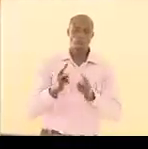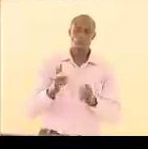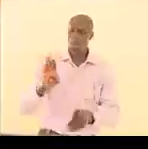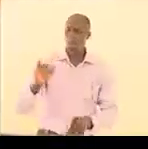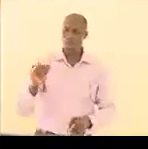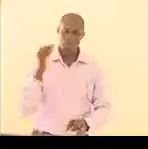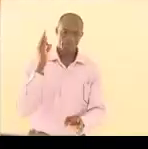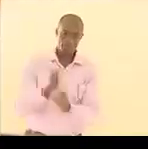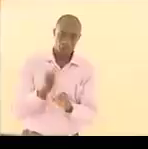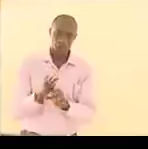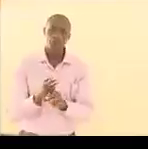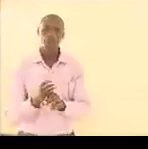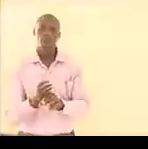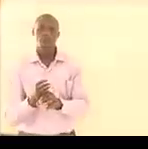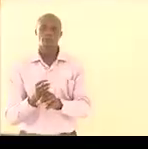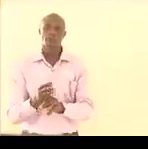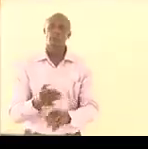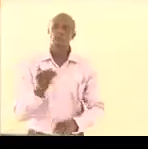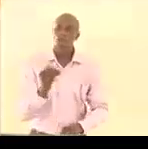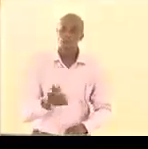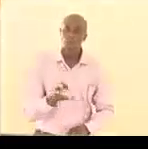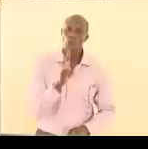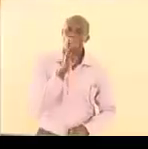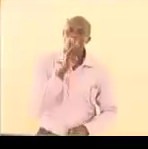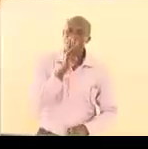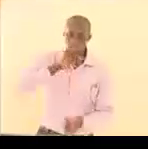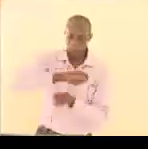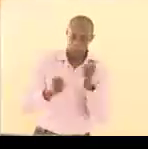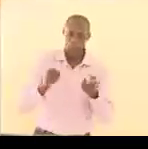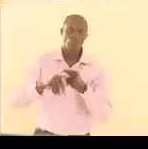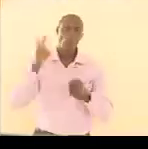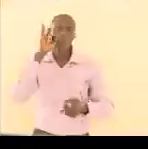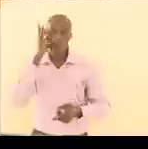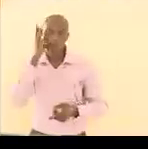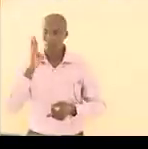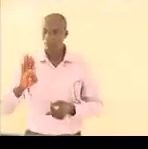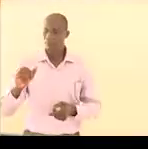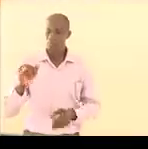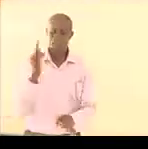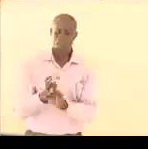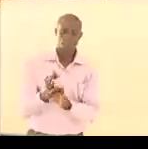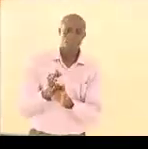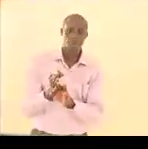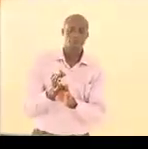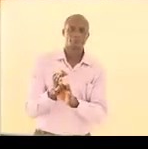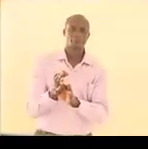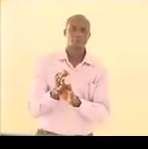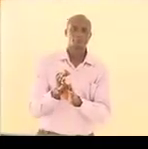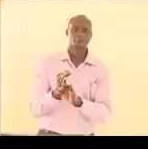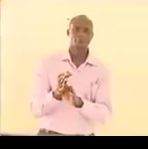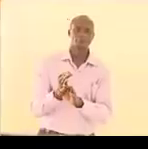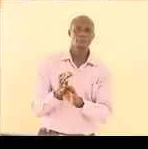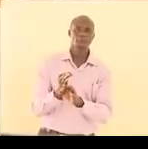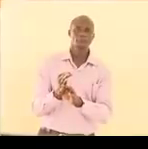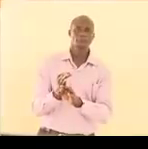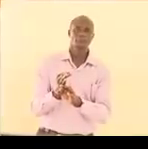By faith, water can be changed into wine. By faith,